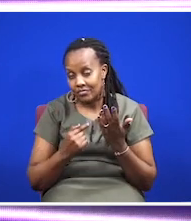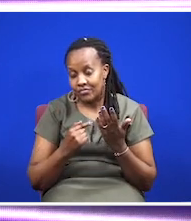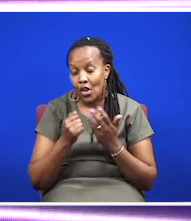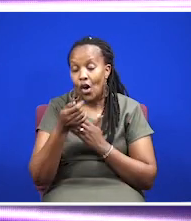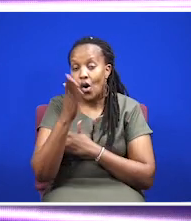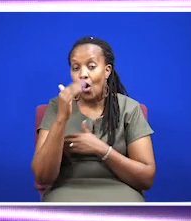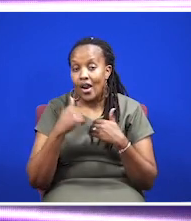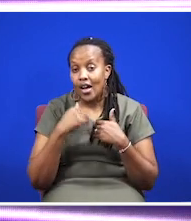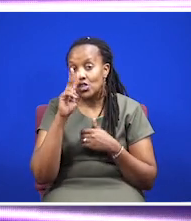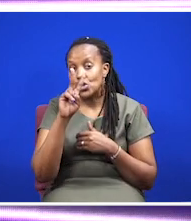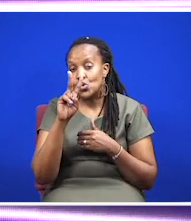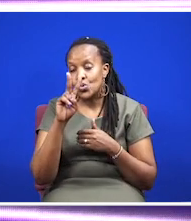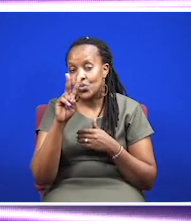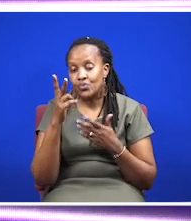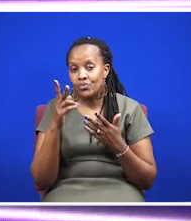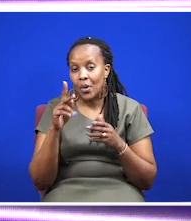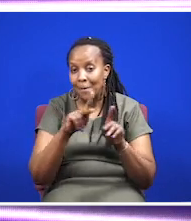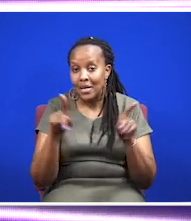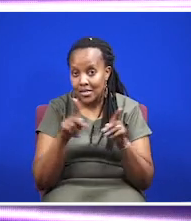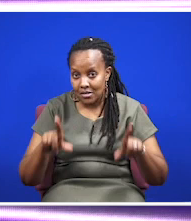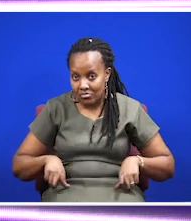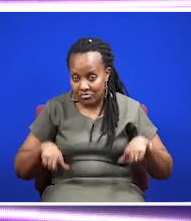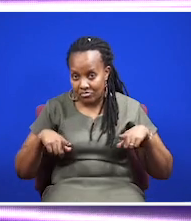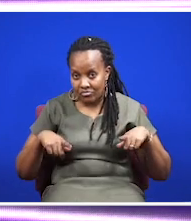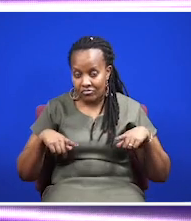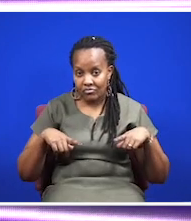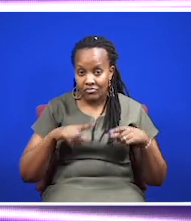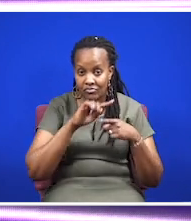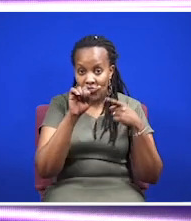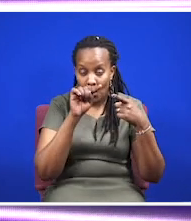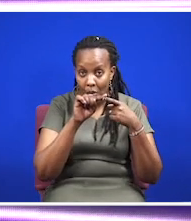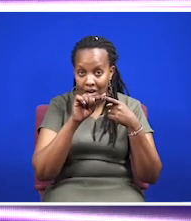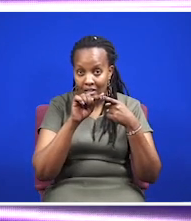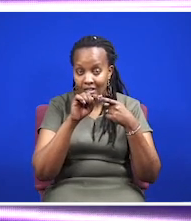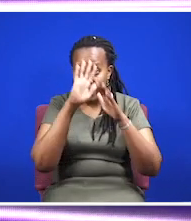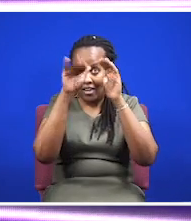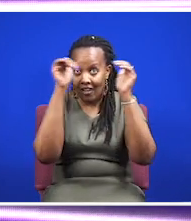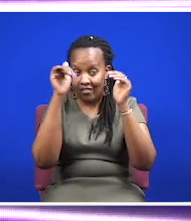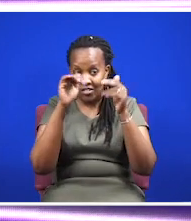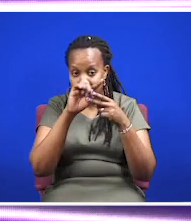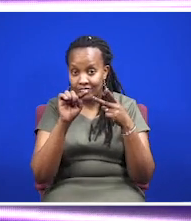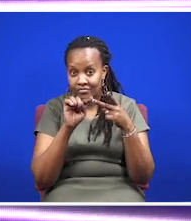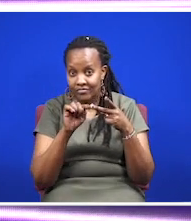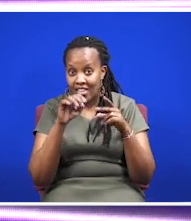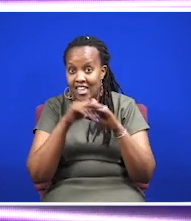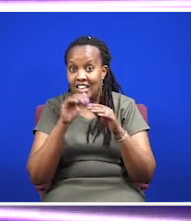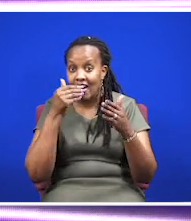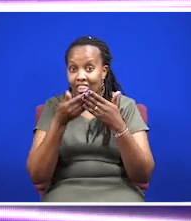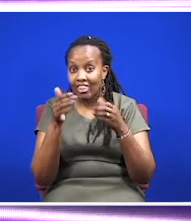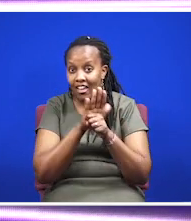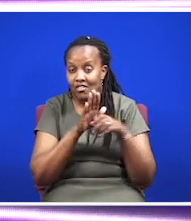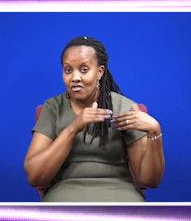dwellings, one in heaven and the other in a meek and thankful heart. I want God to dwell in my